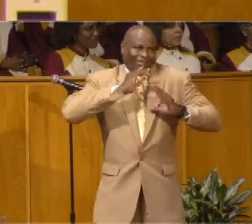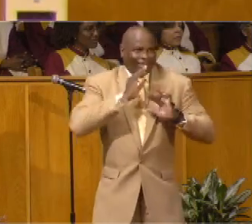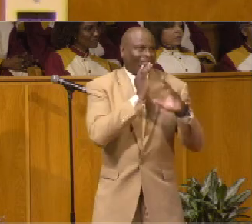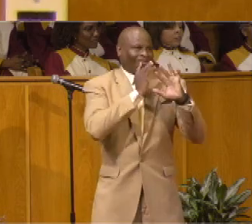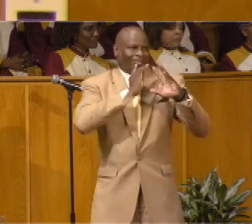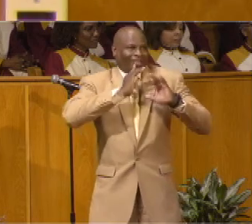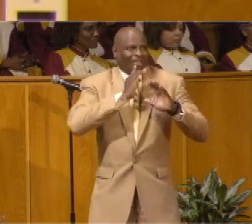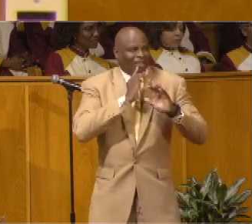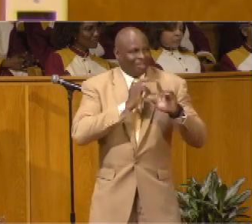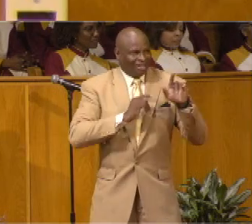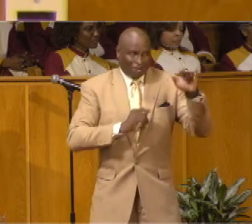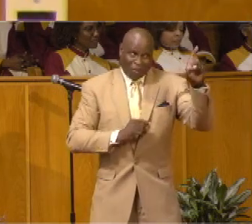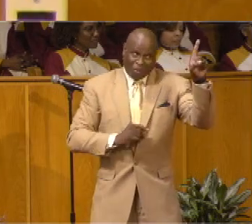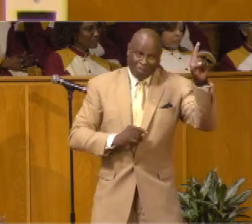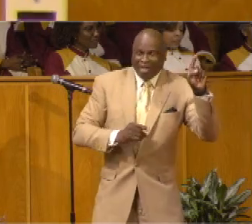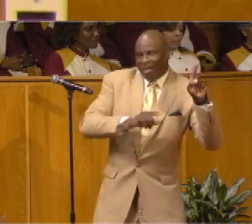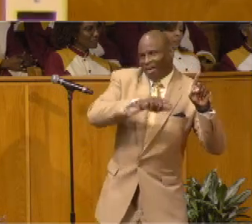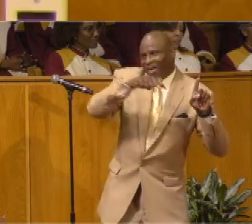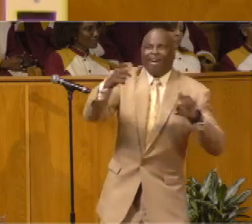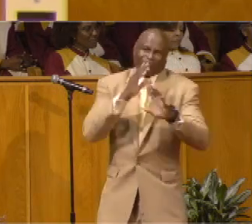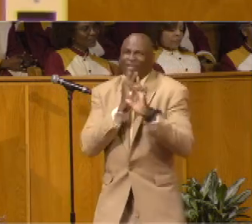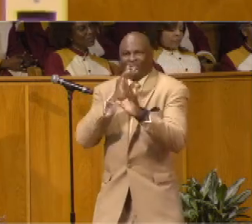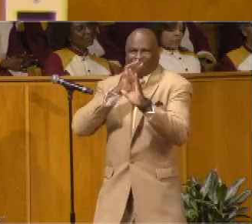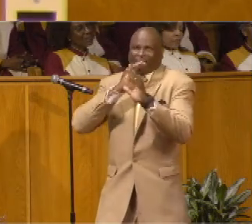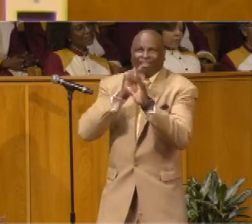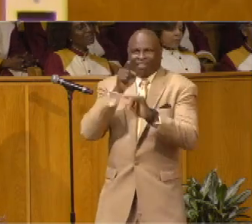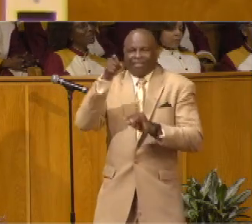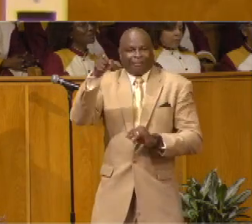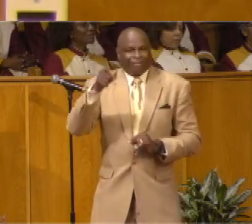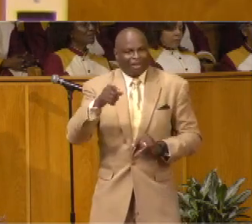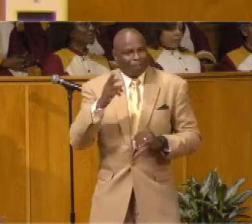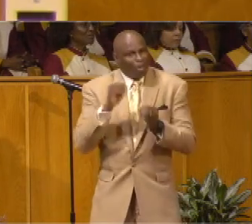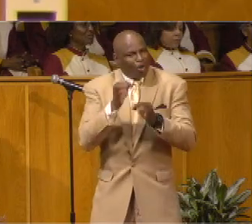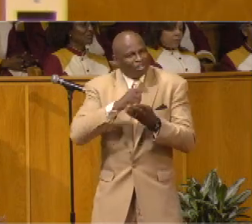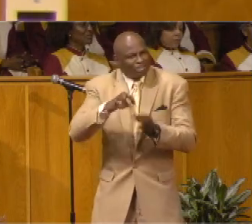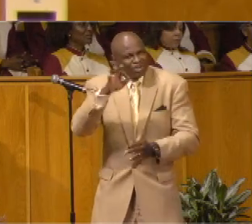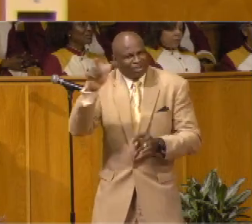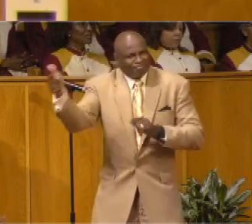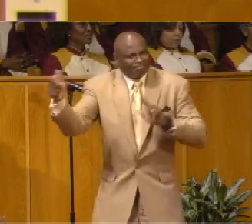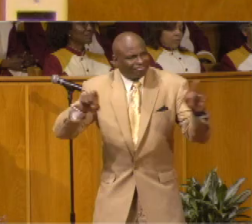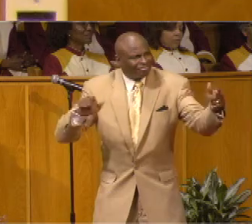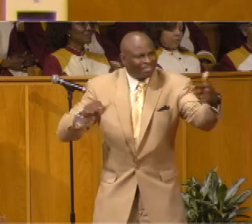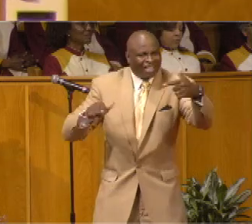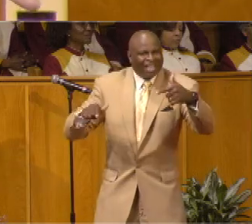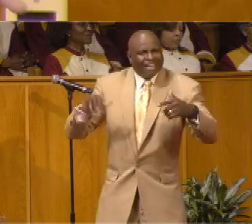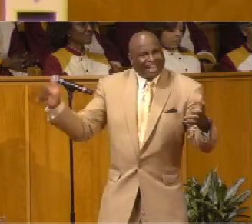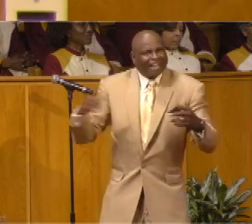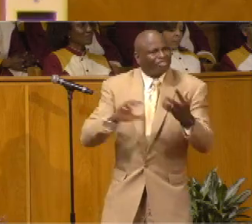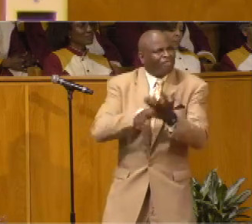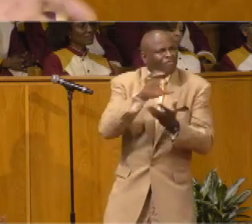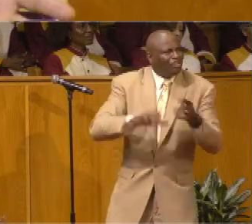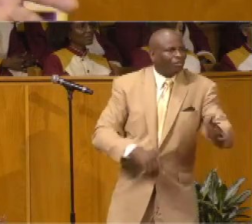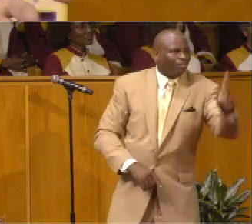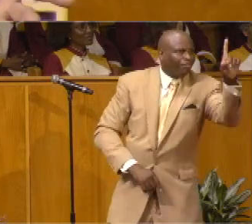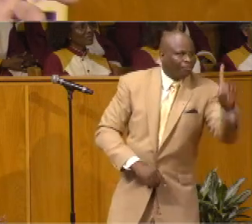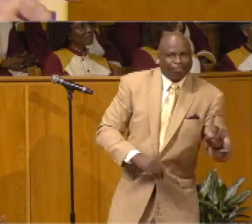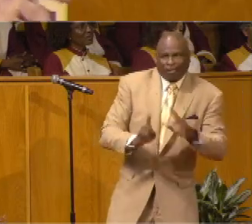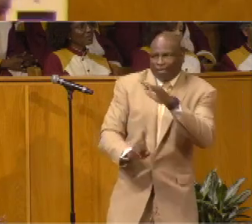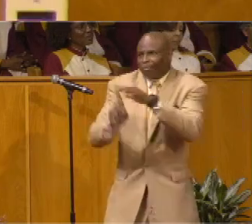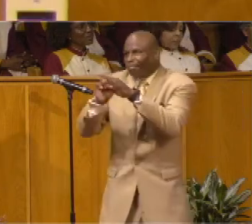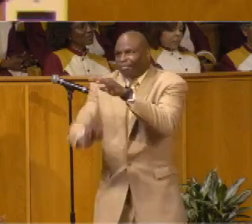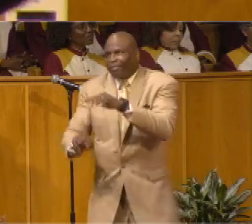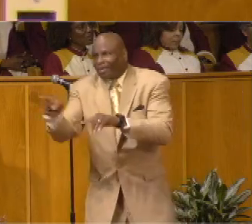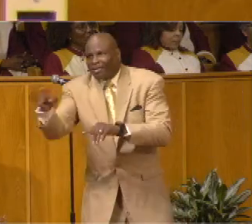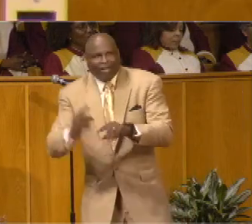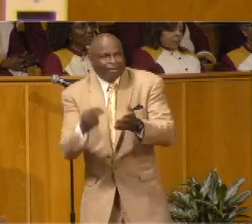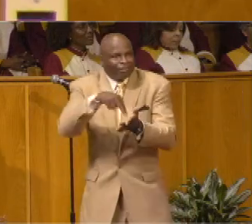had more Holy Spirit. And Paul said, listen, your worship has become chaotic and disorderly